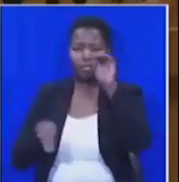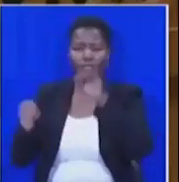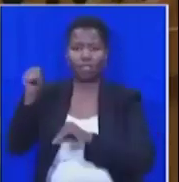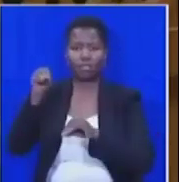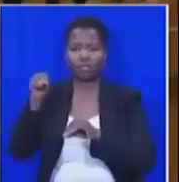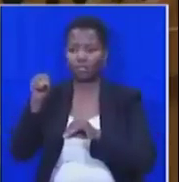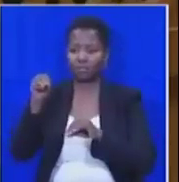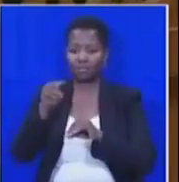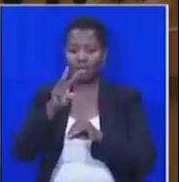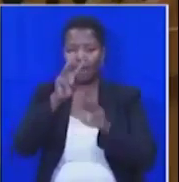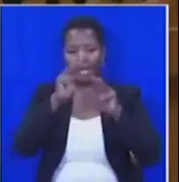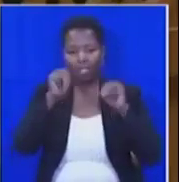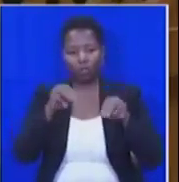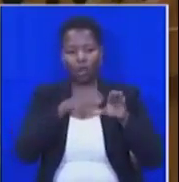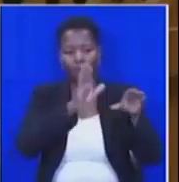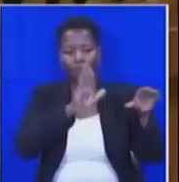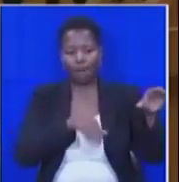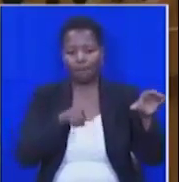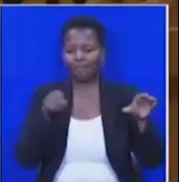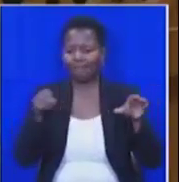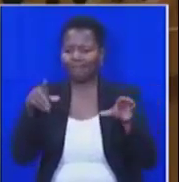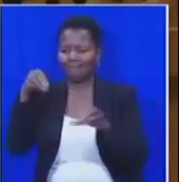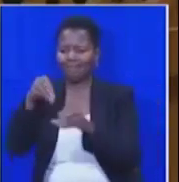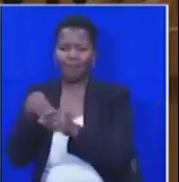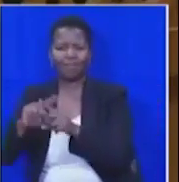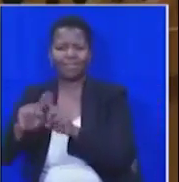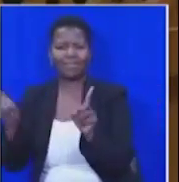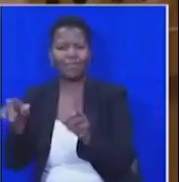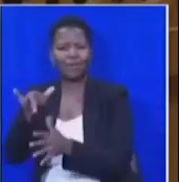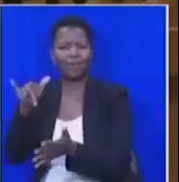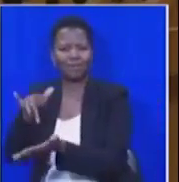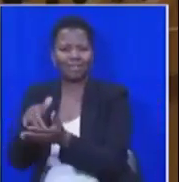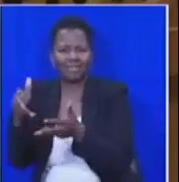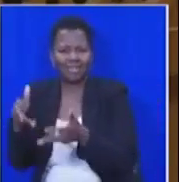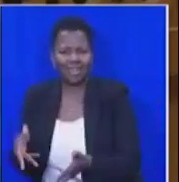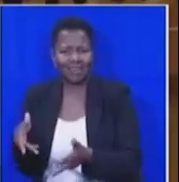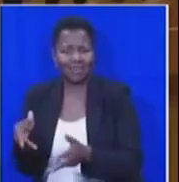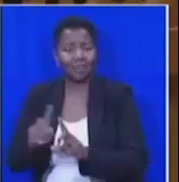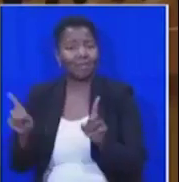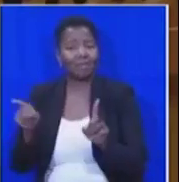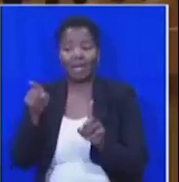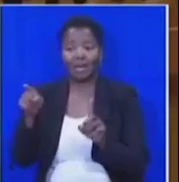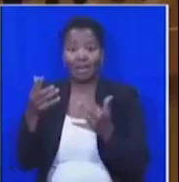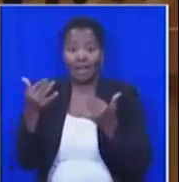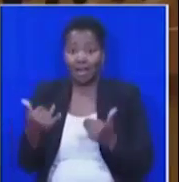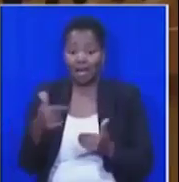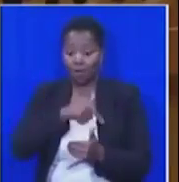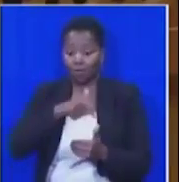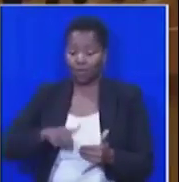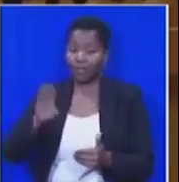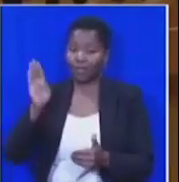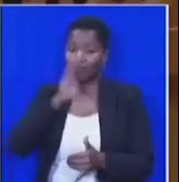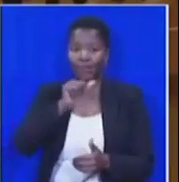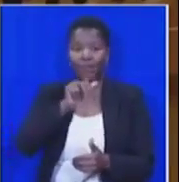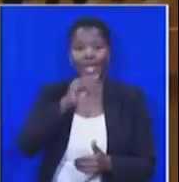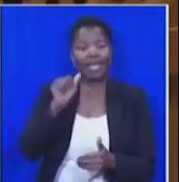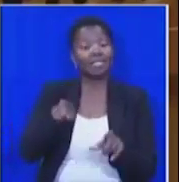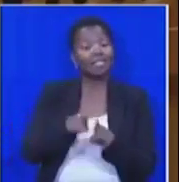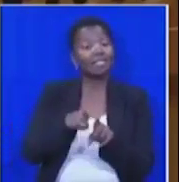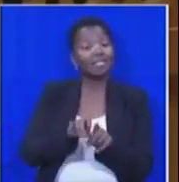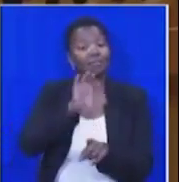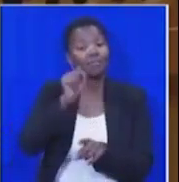that Frank Underwood keeps passing him across the benches. And I feel sorry for him, because let me tell you,